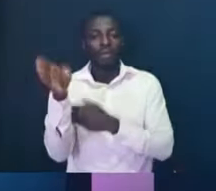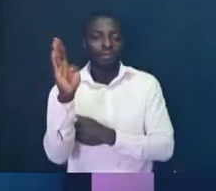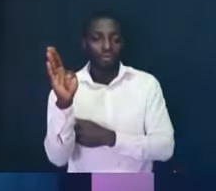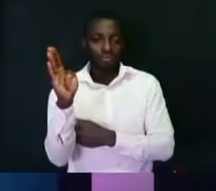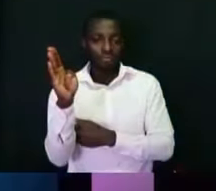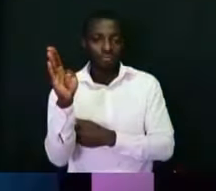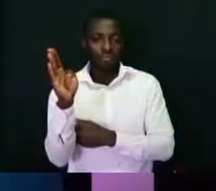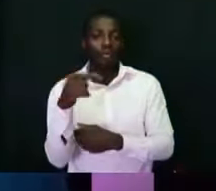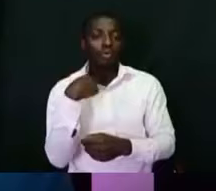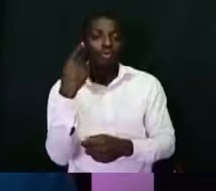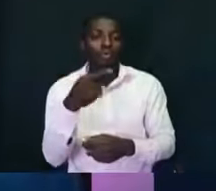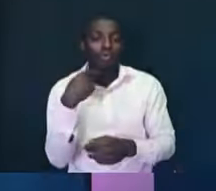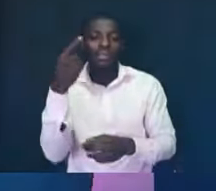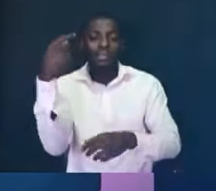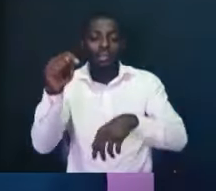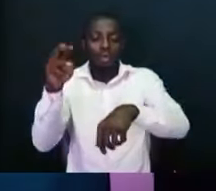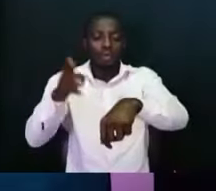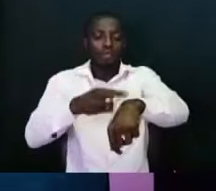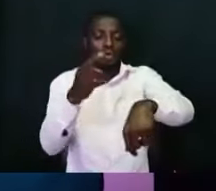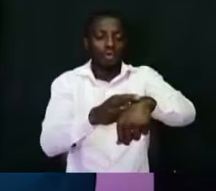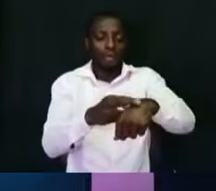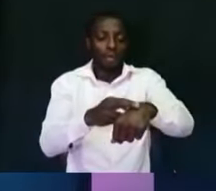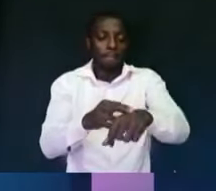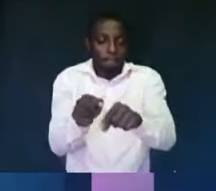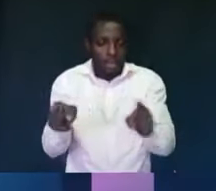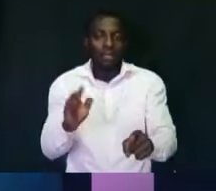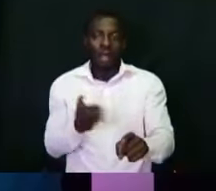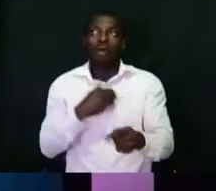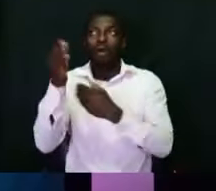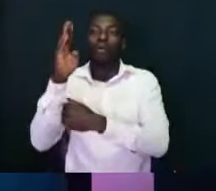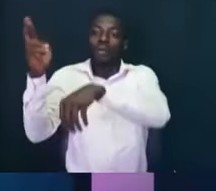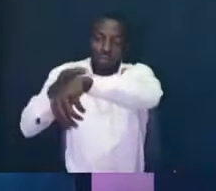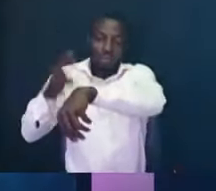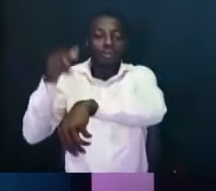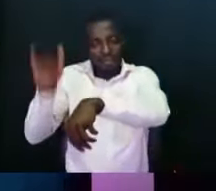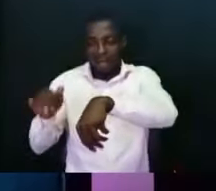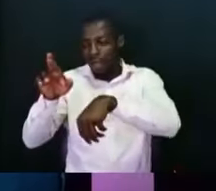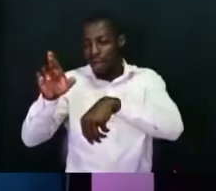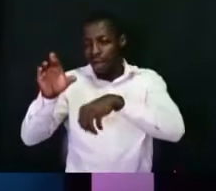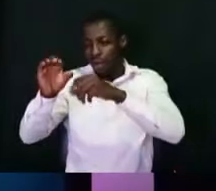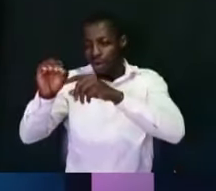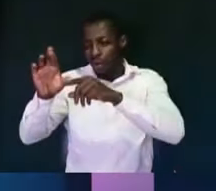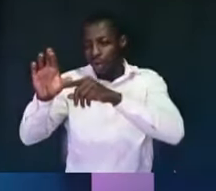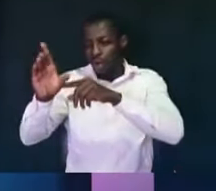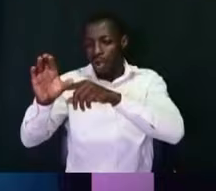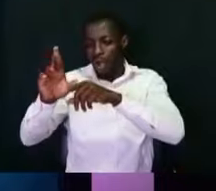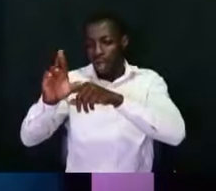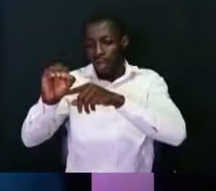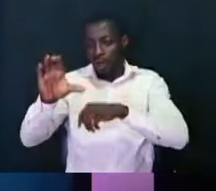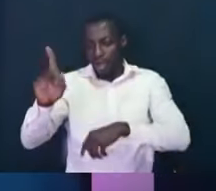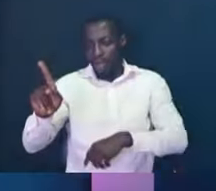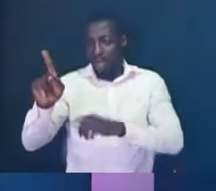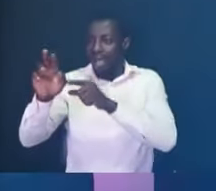And who is the rock except our God? Now, look at how he placed